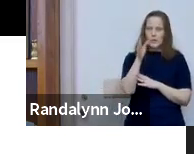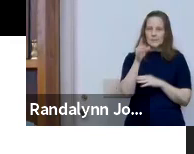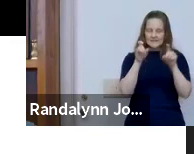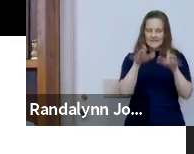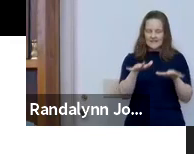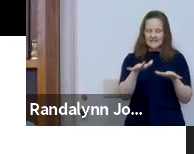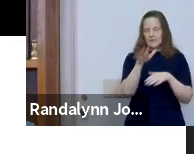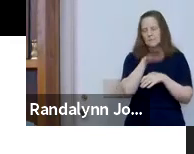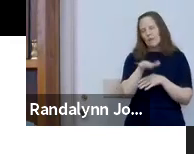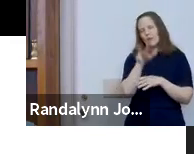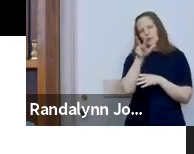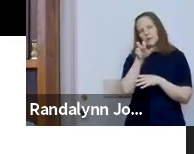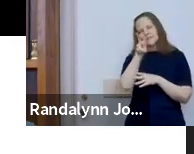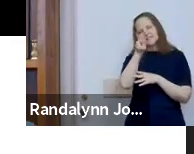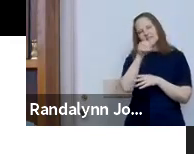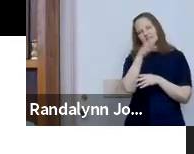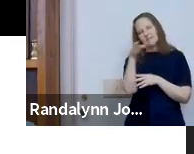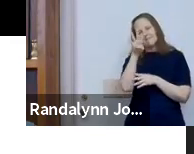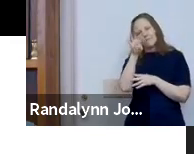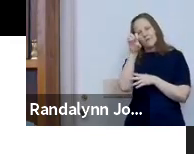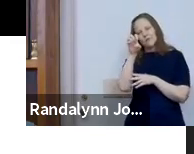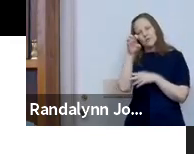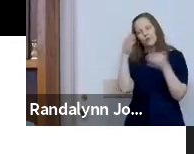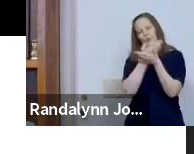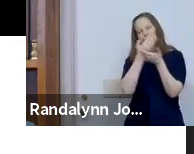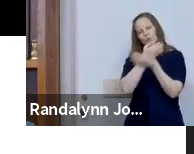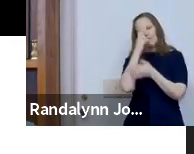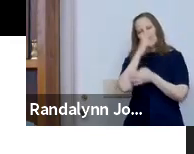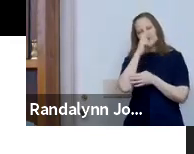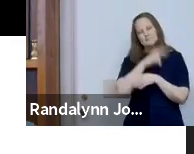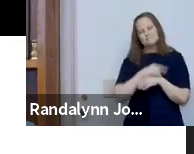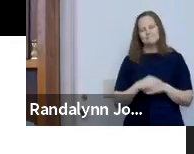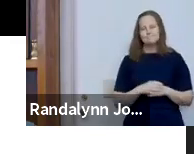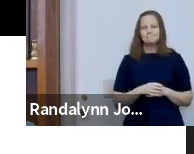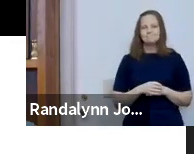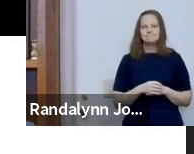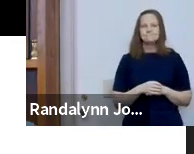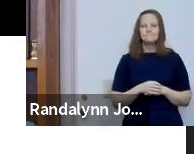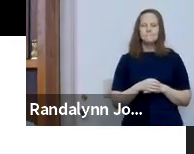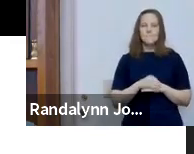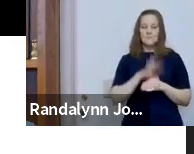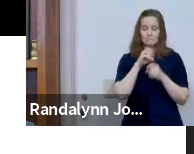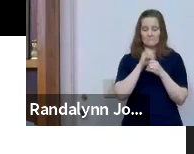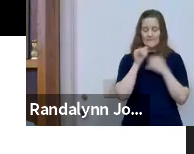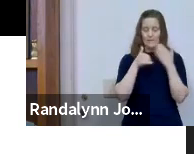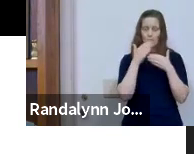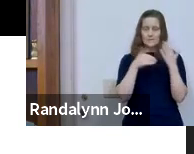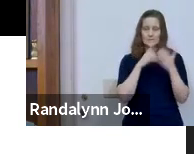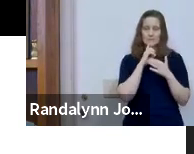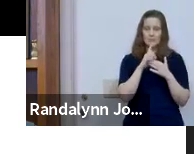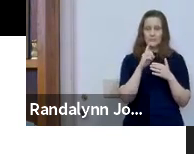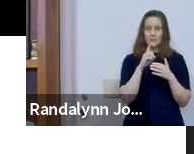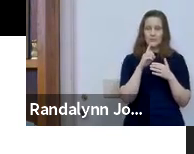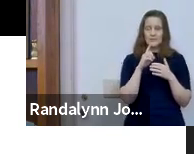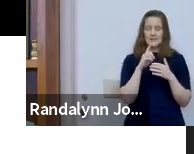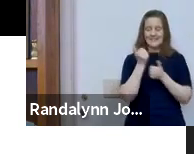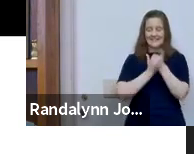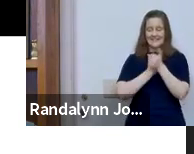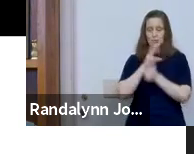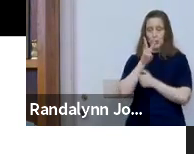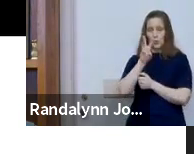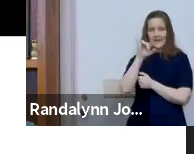between 370 and 400 new freshmen as part of the process, and we're going to make sure that by wing we're able